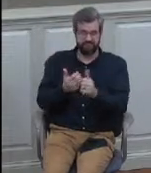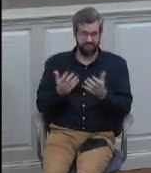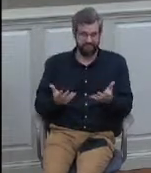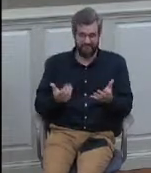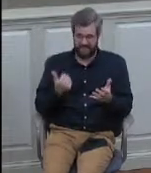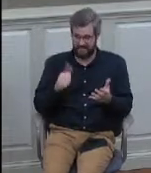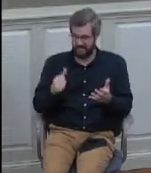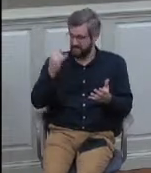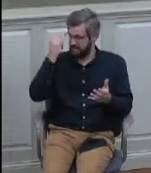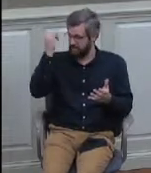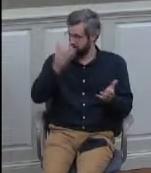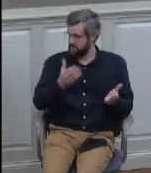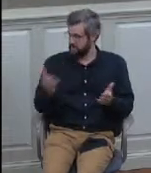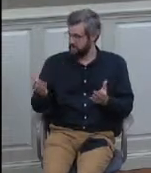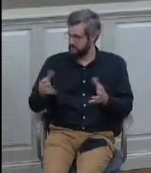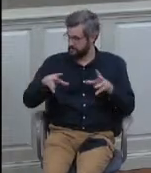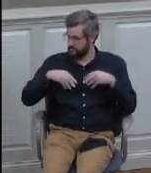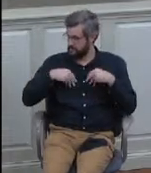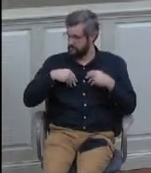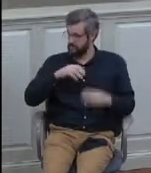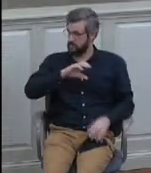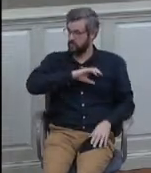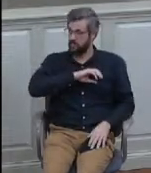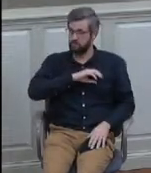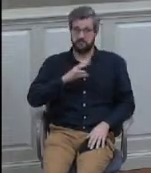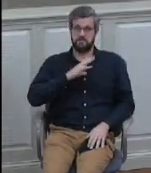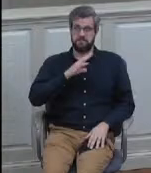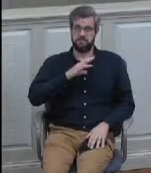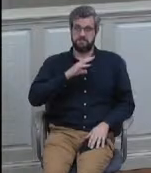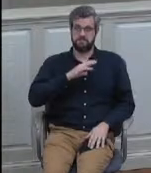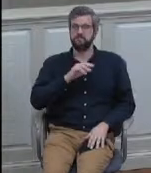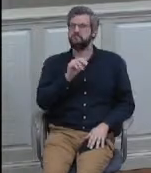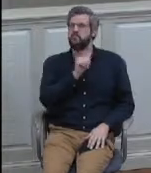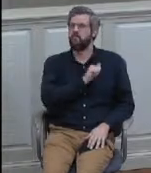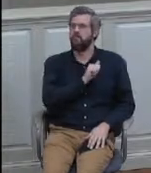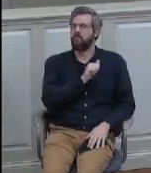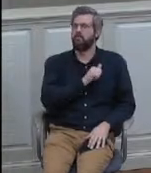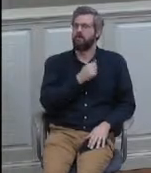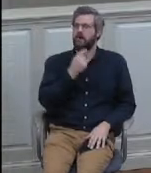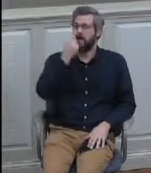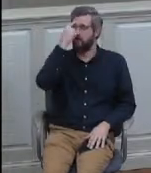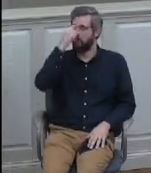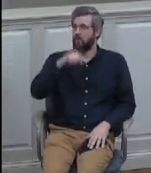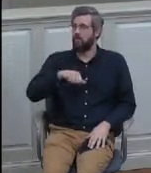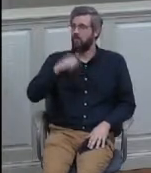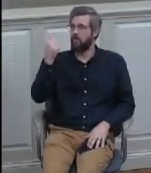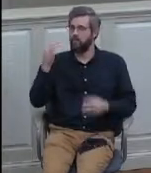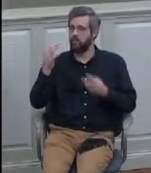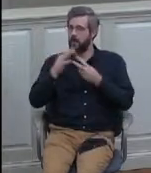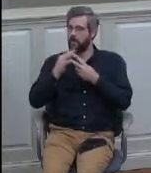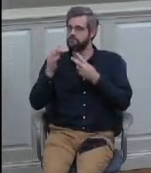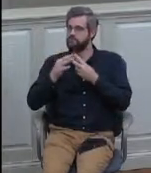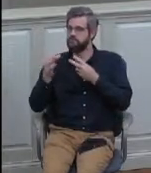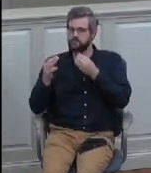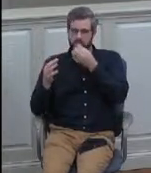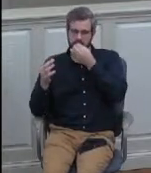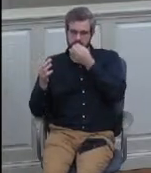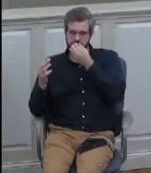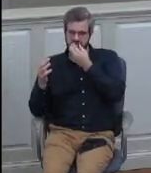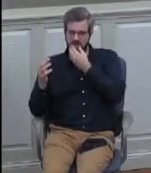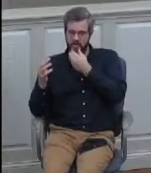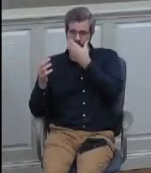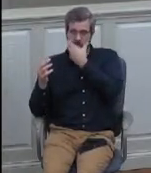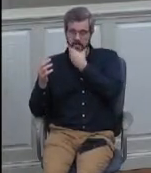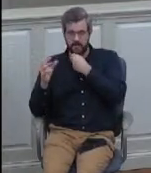is anybody open to that? It's fine with me, whatever. Well, I think another alternative to that is that we've got these